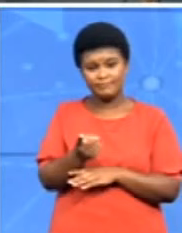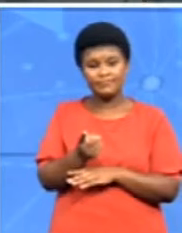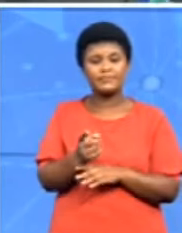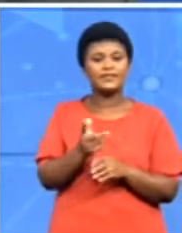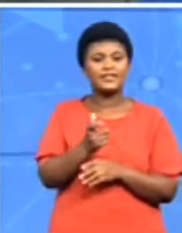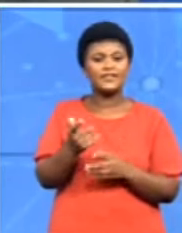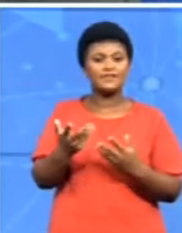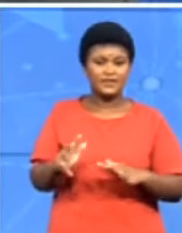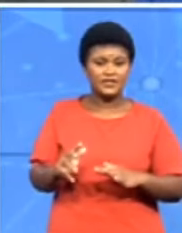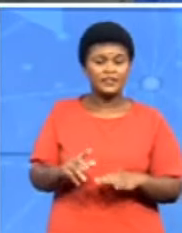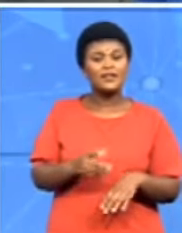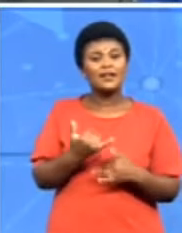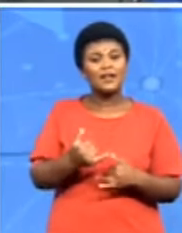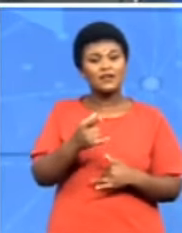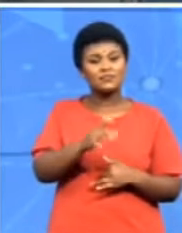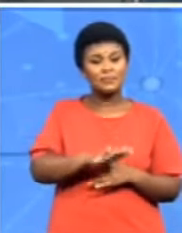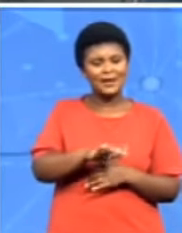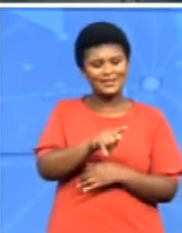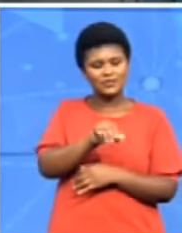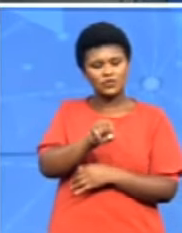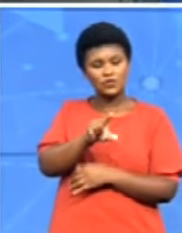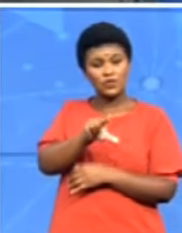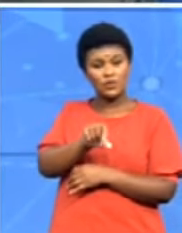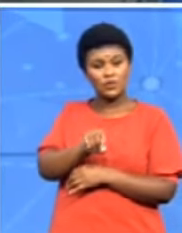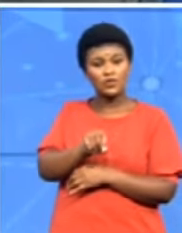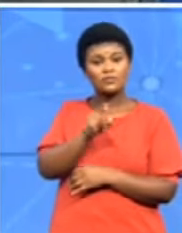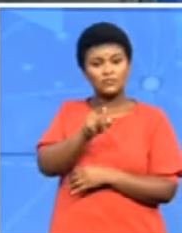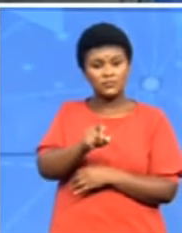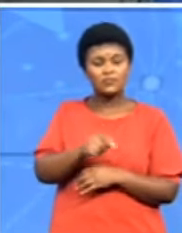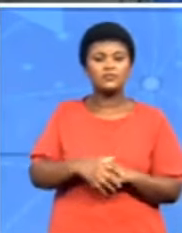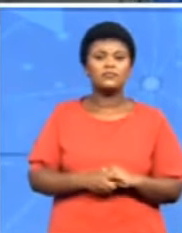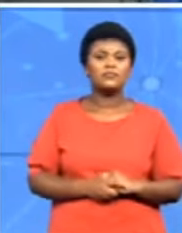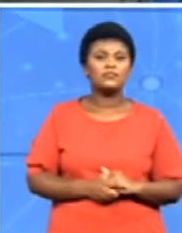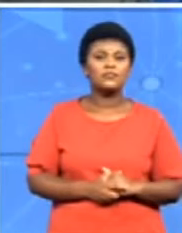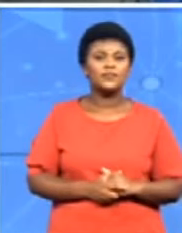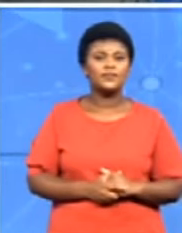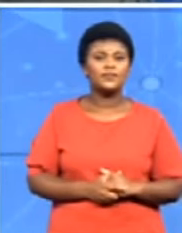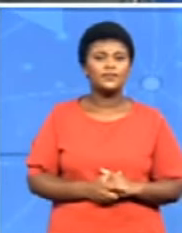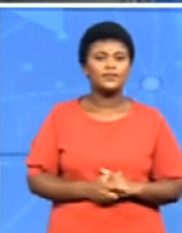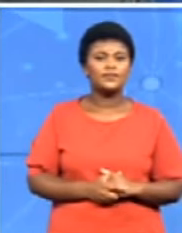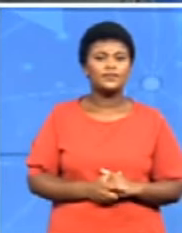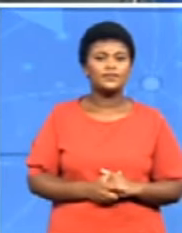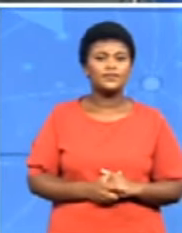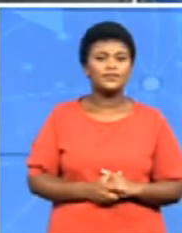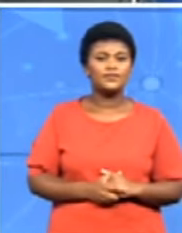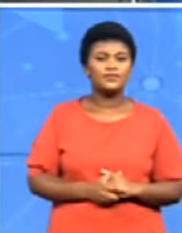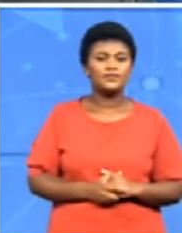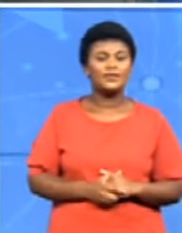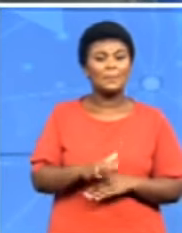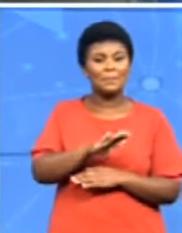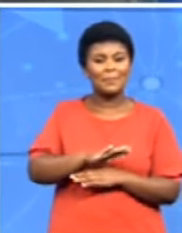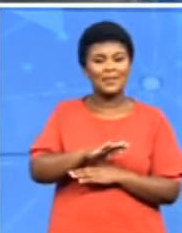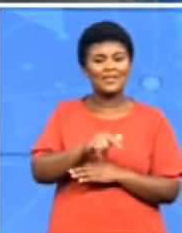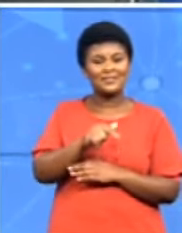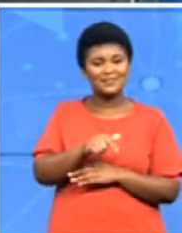Tsolo, for your information, it's an area that is also prone to this sort of violence. It has been happening, and a